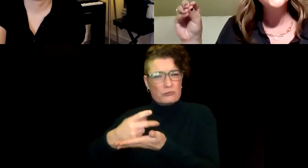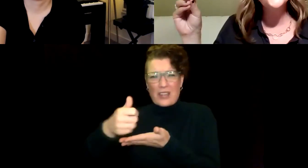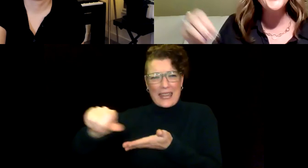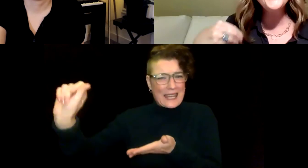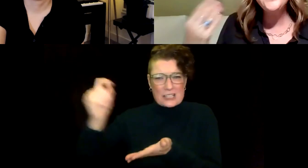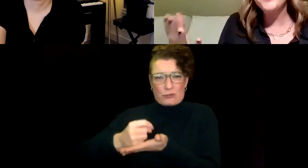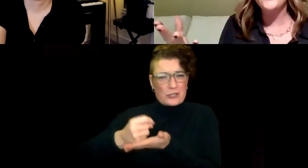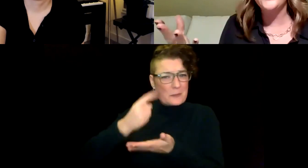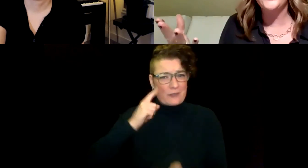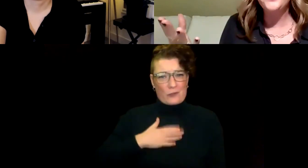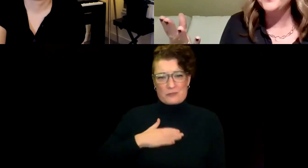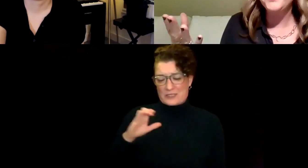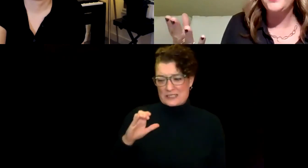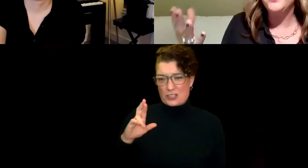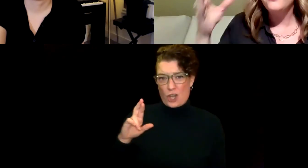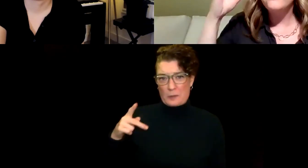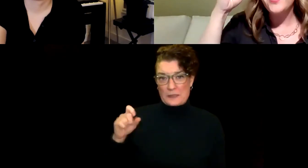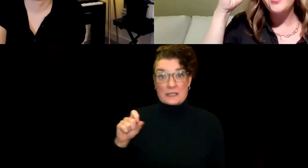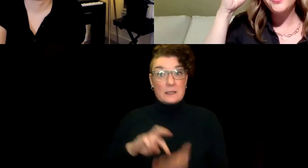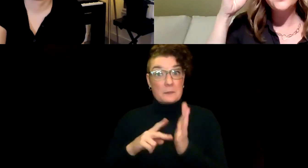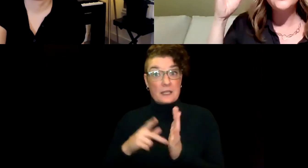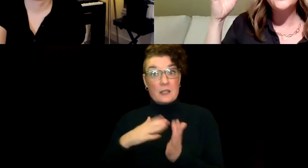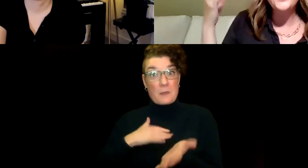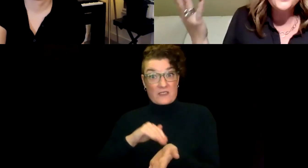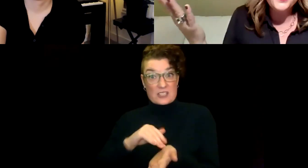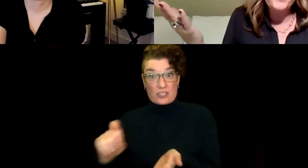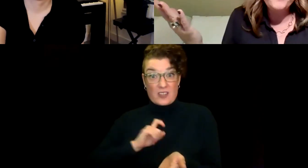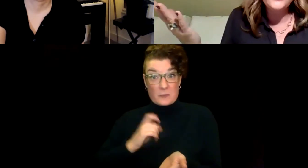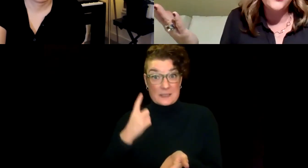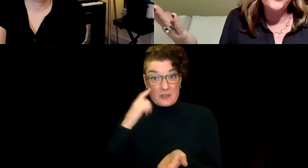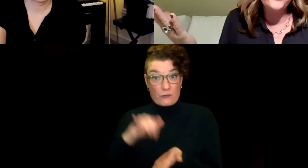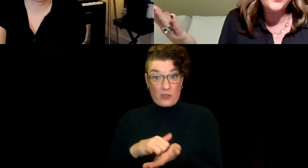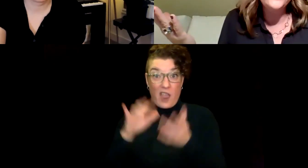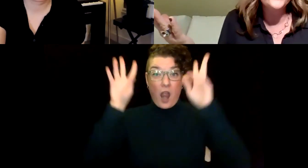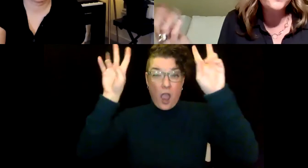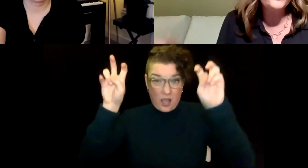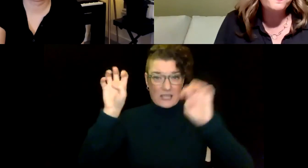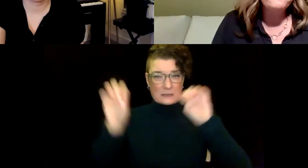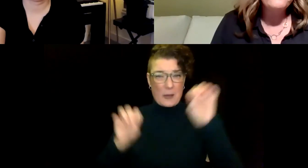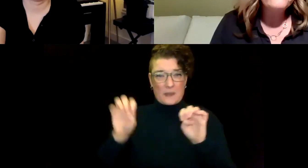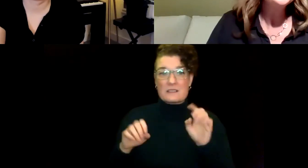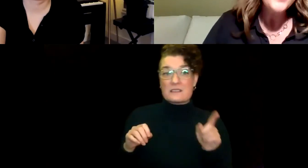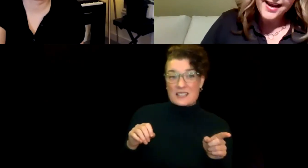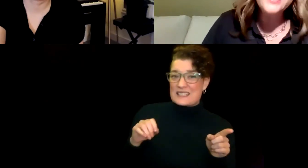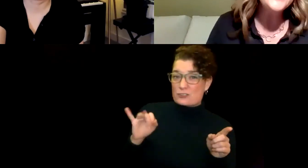CRPS. So anything my physician gives me for that is technically experimental. That's true of so